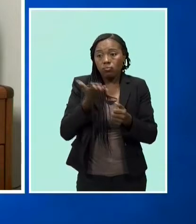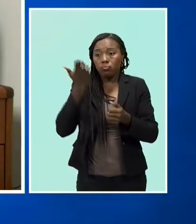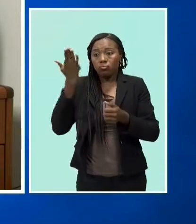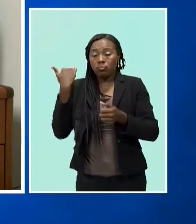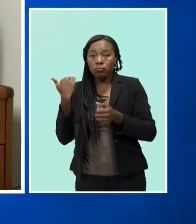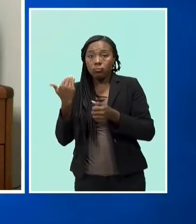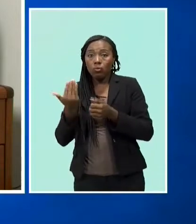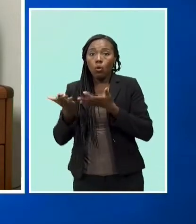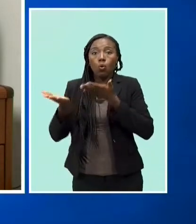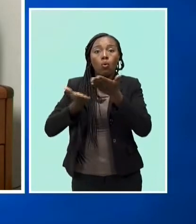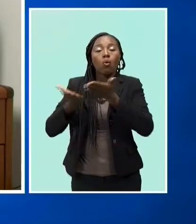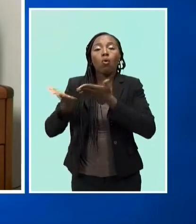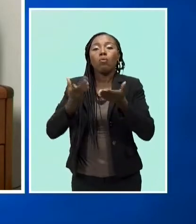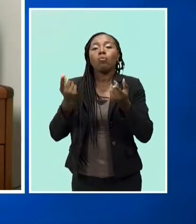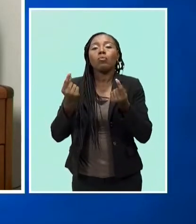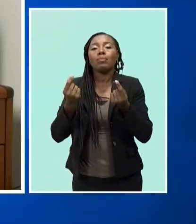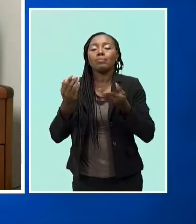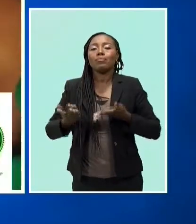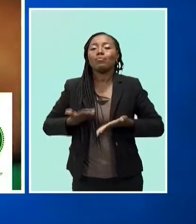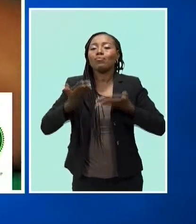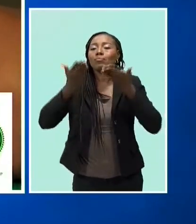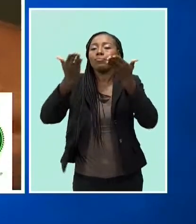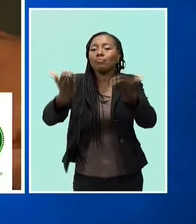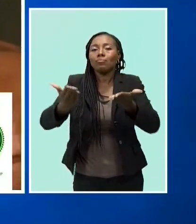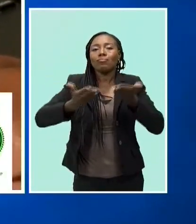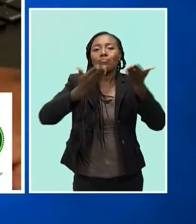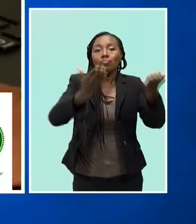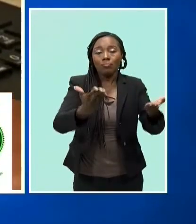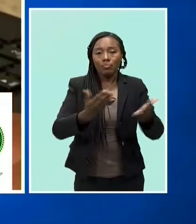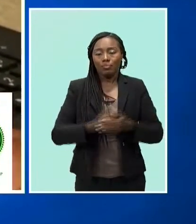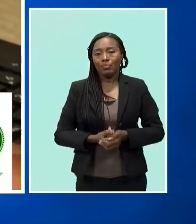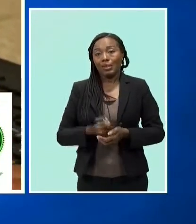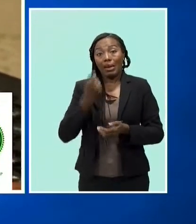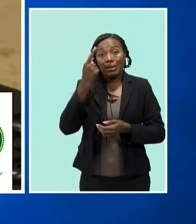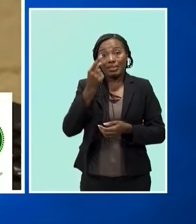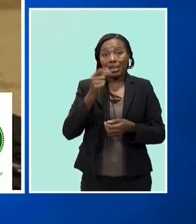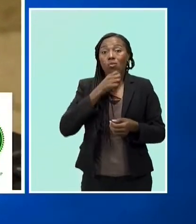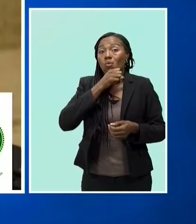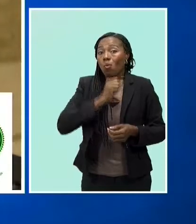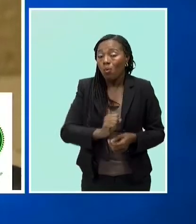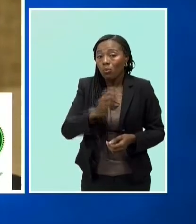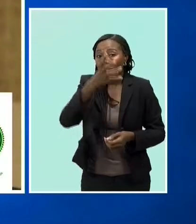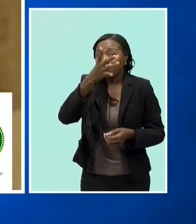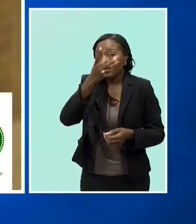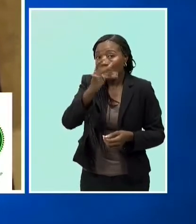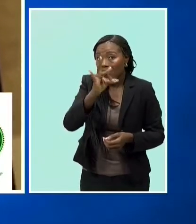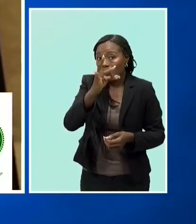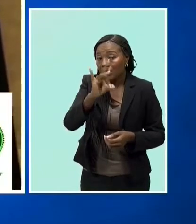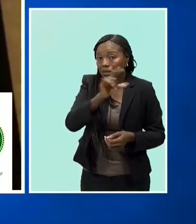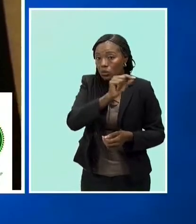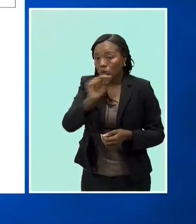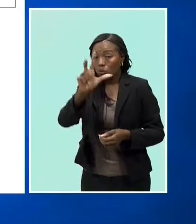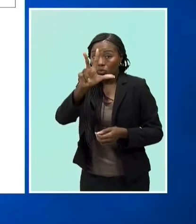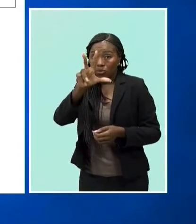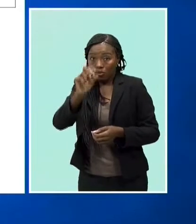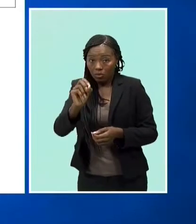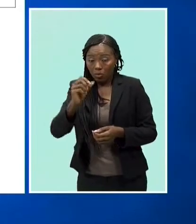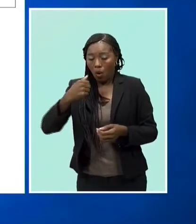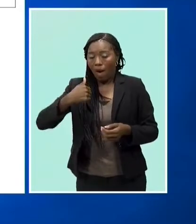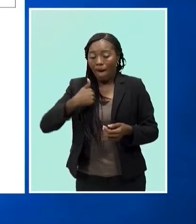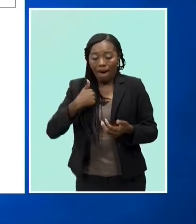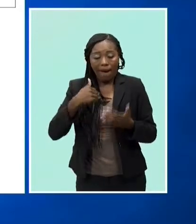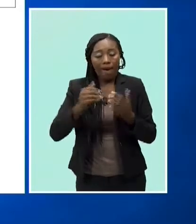services that we provide. So once you are between the ages of 18 to 30 and have a